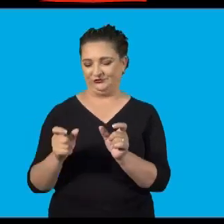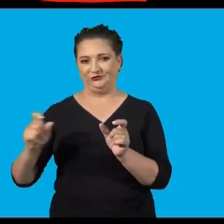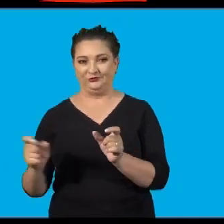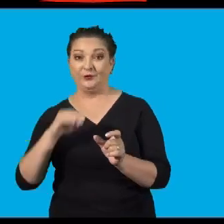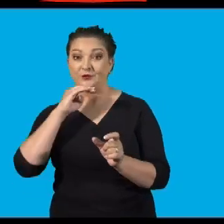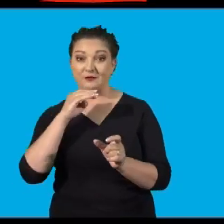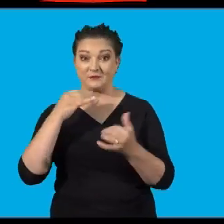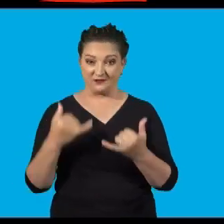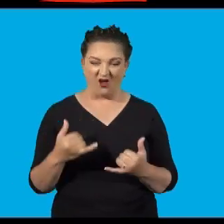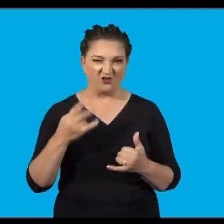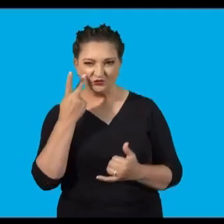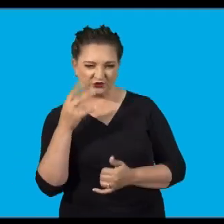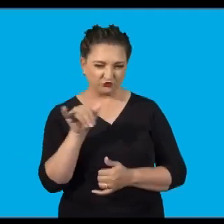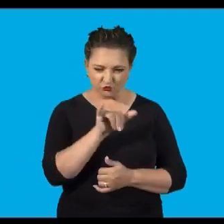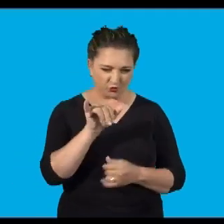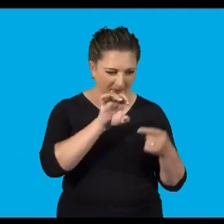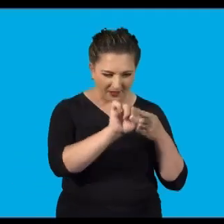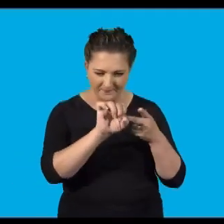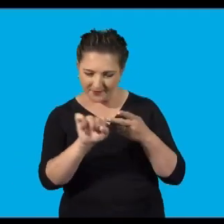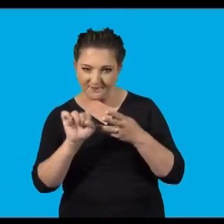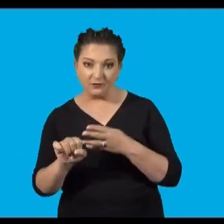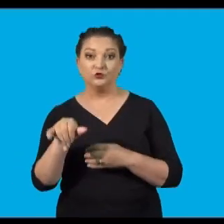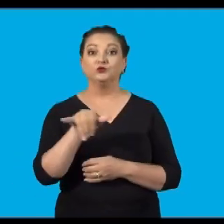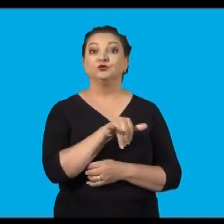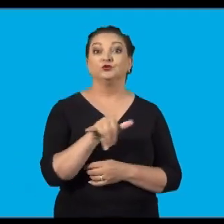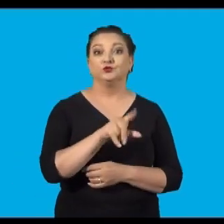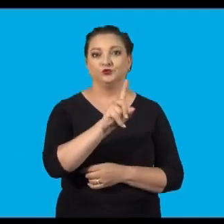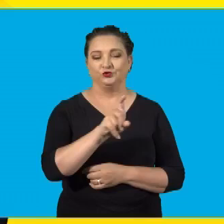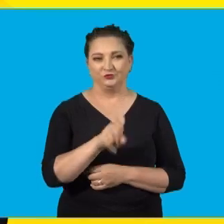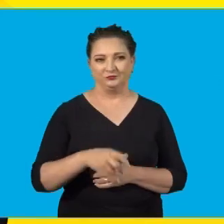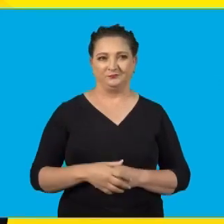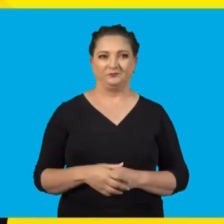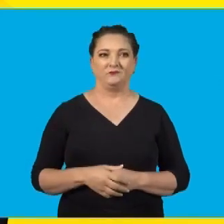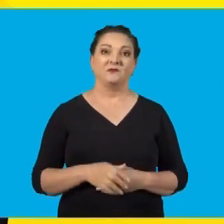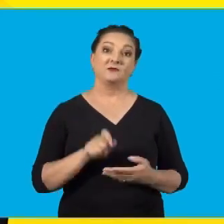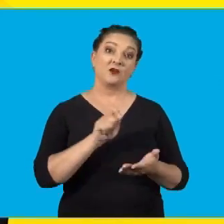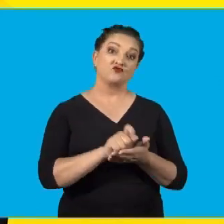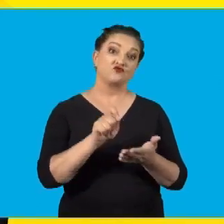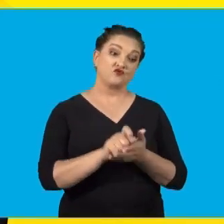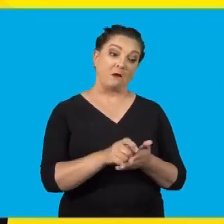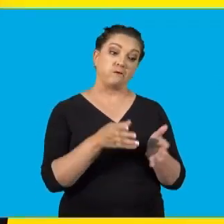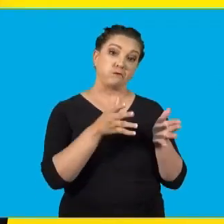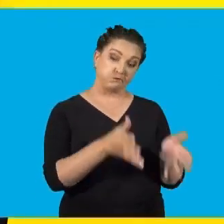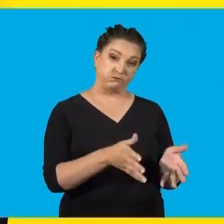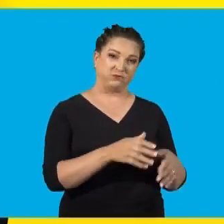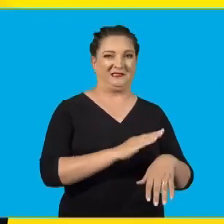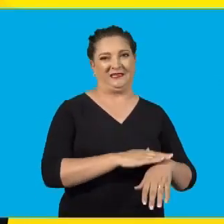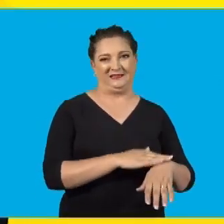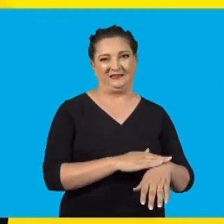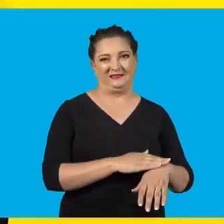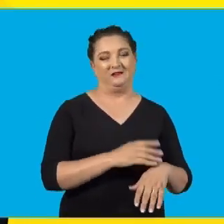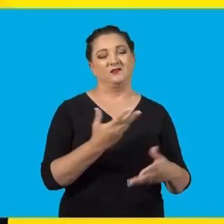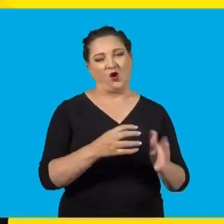broken down, because remember, you must just be able to respond to a question if they say, write it in this tense,